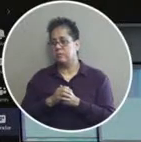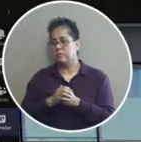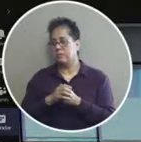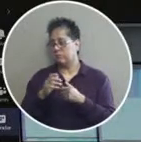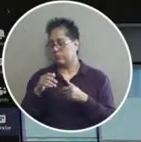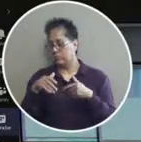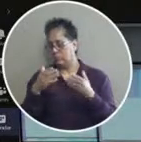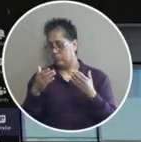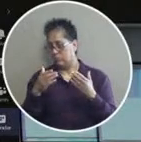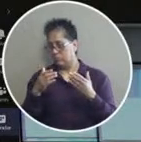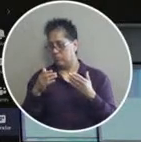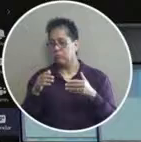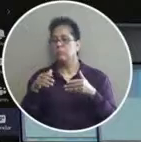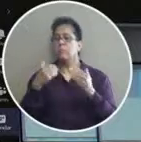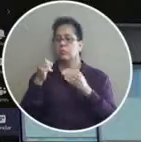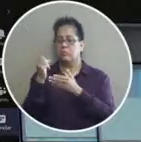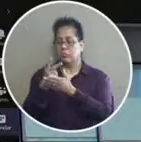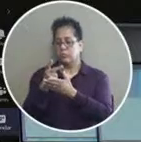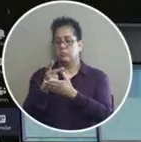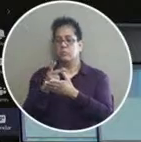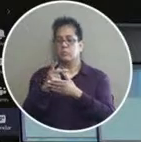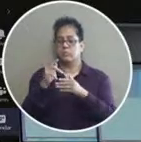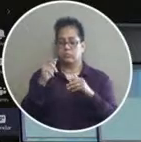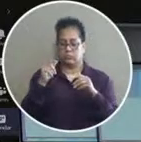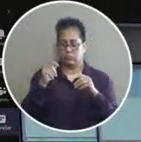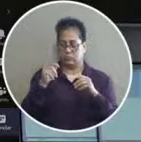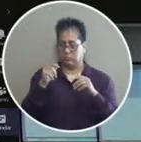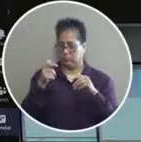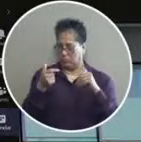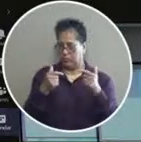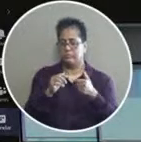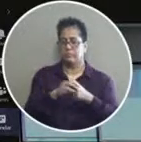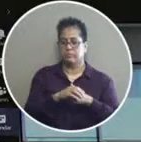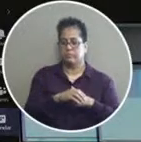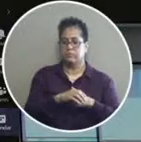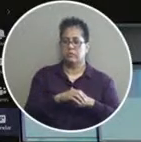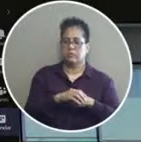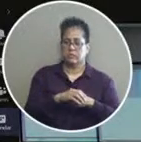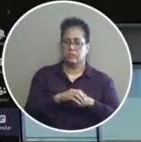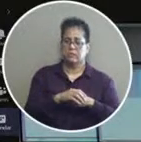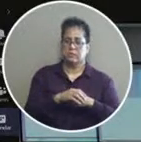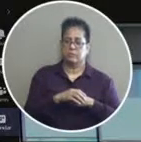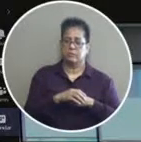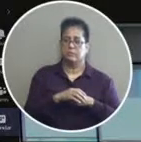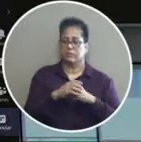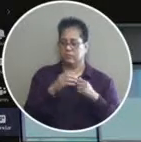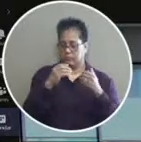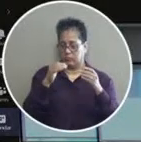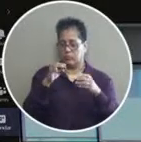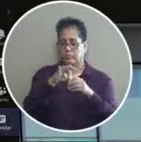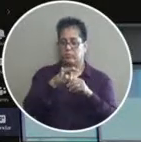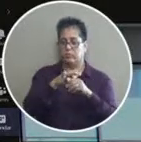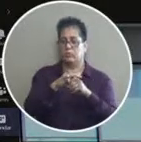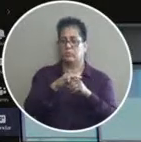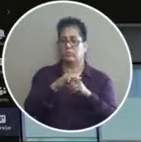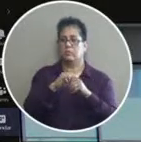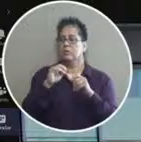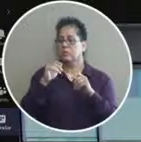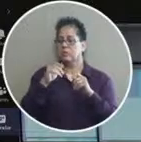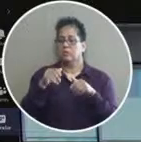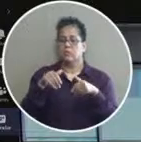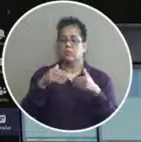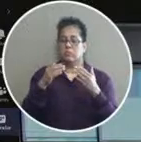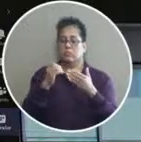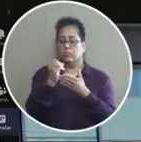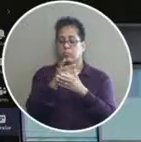Is there a motion? Motion to approve. Move to second. Kit. Let's vote. There is a motion and a